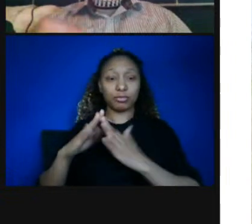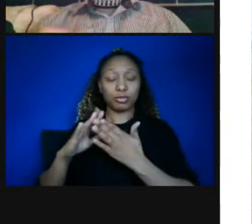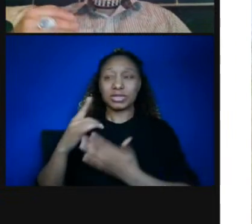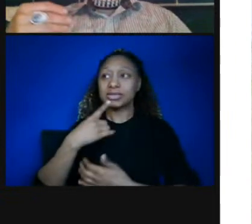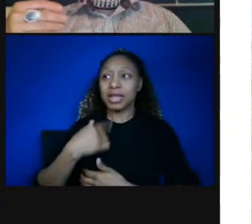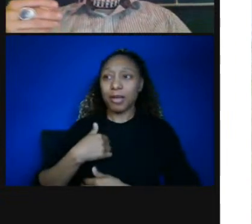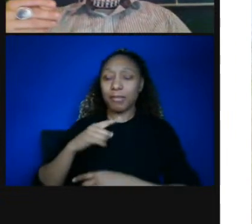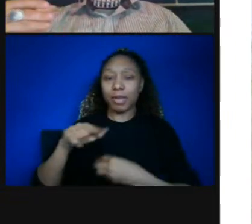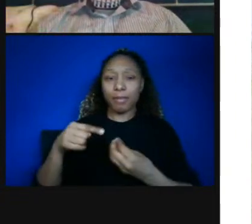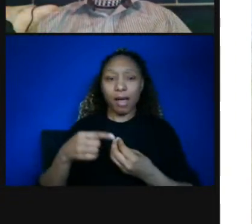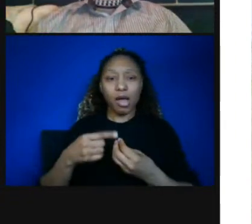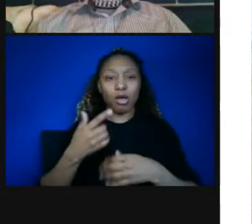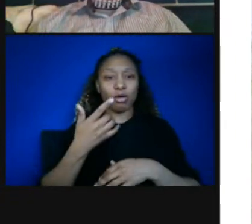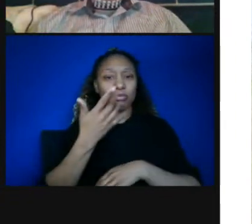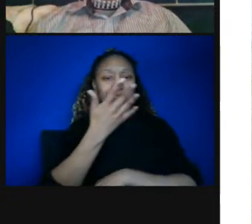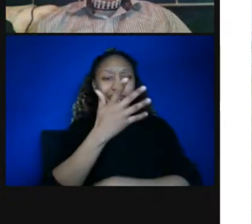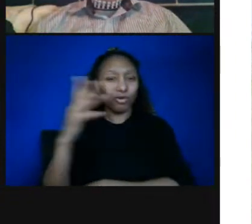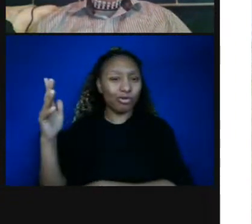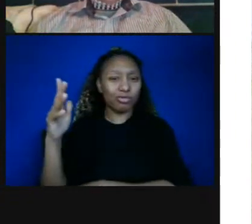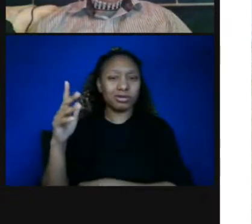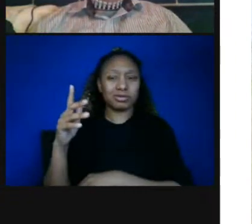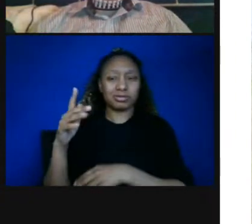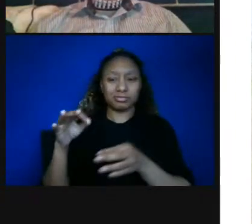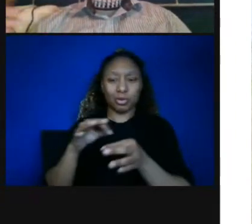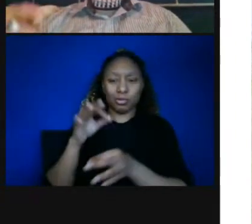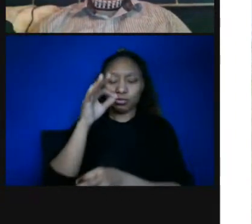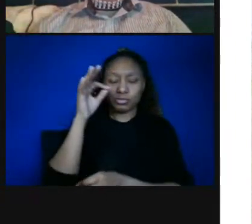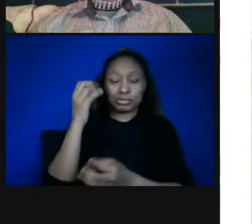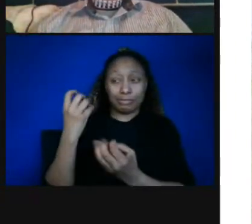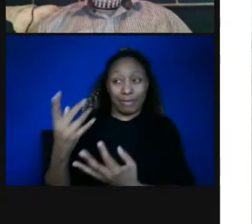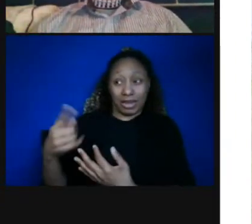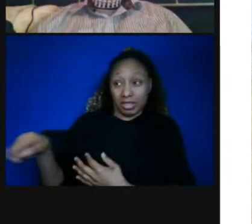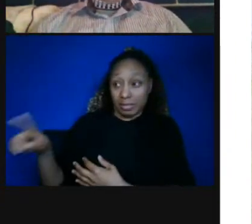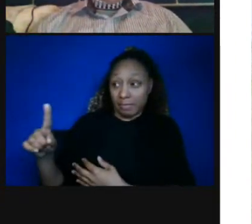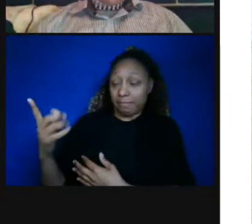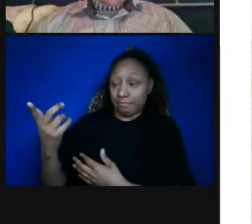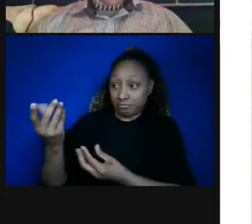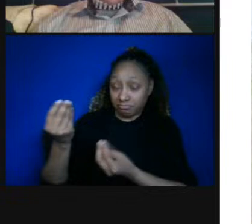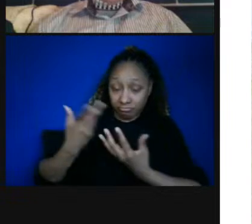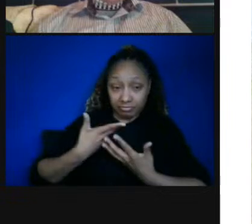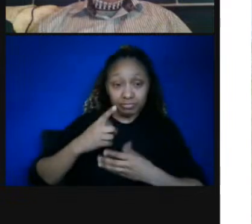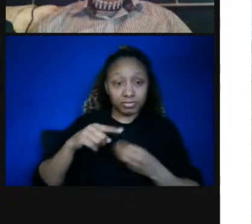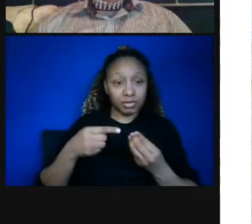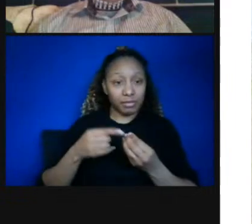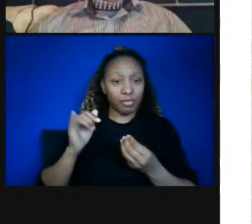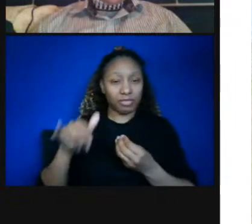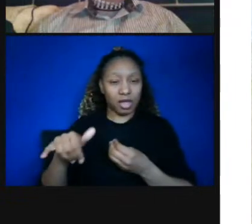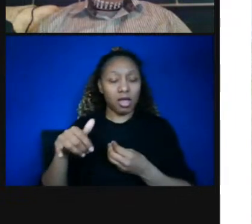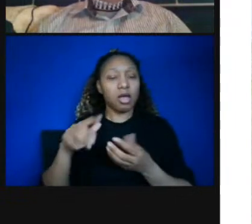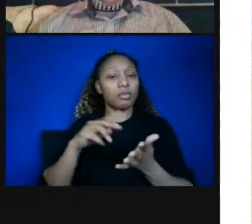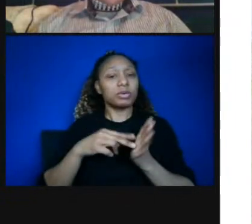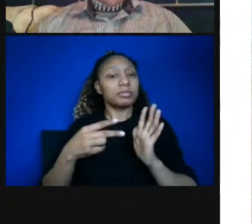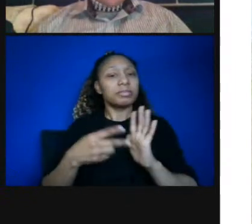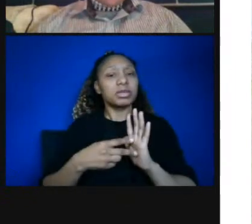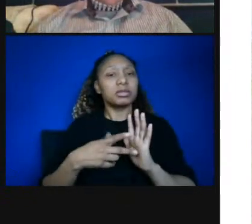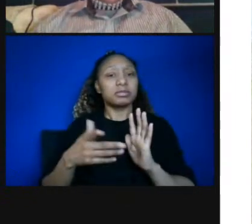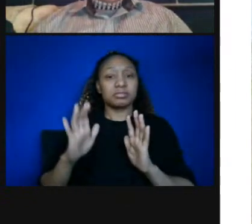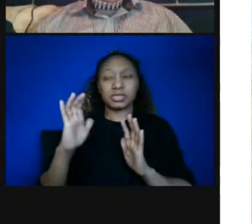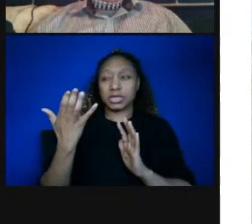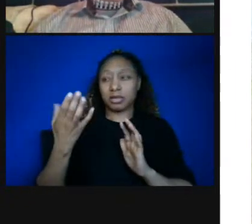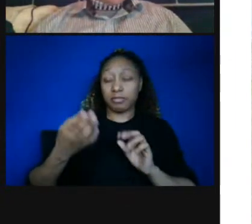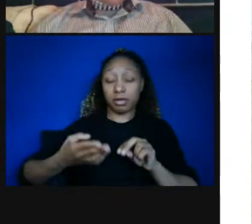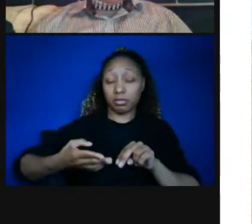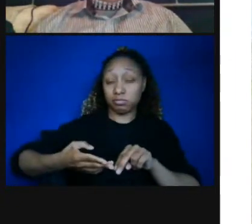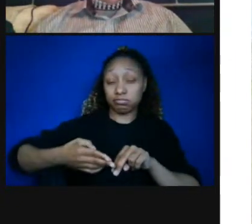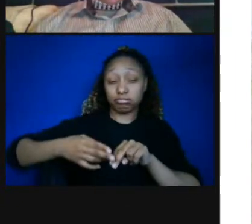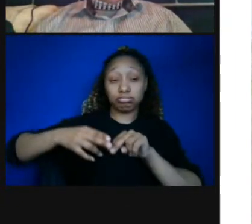had many citizens of the Pocomoke Indian Nation tell me about ghost forests and how ghost forests have increased